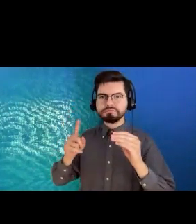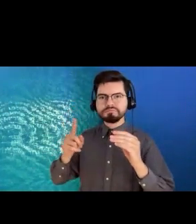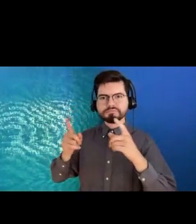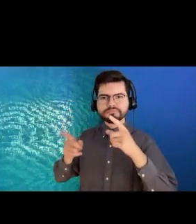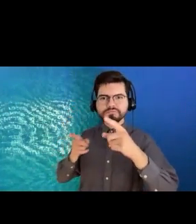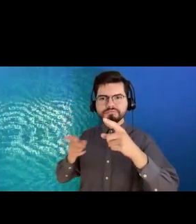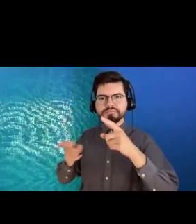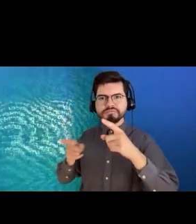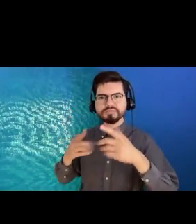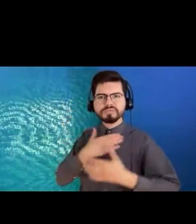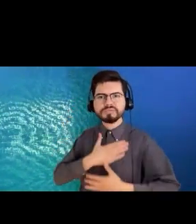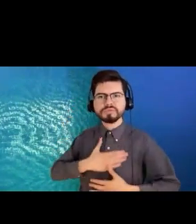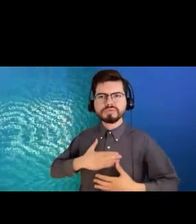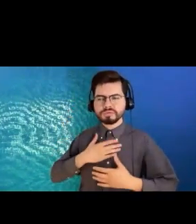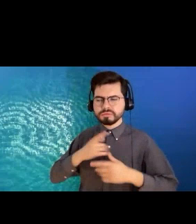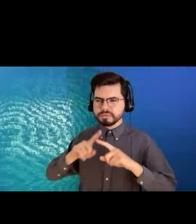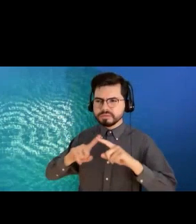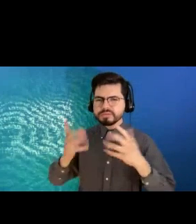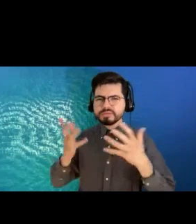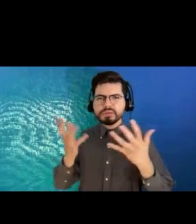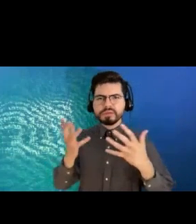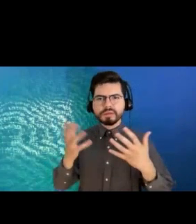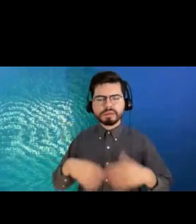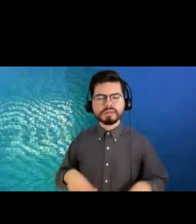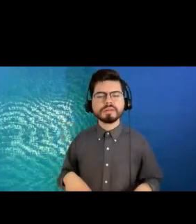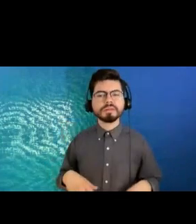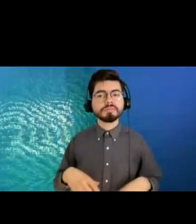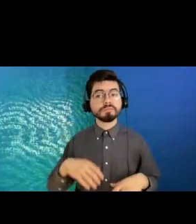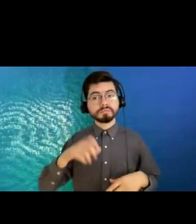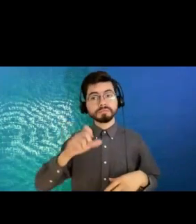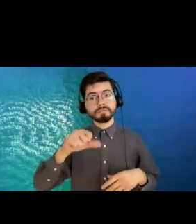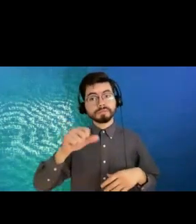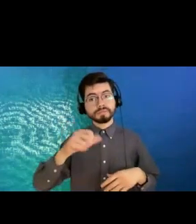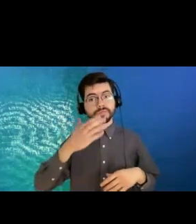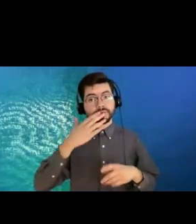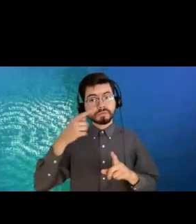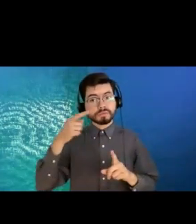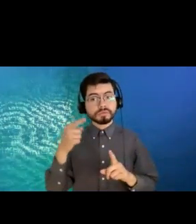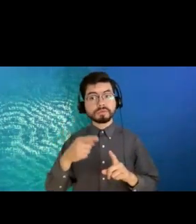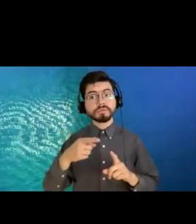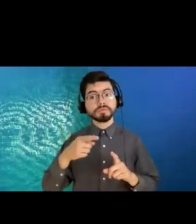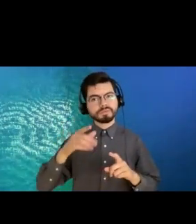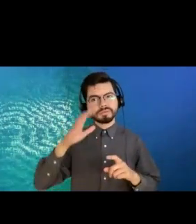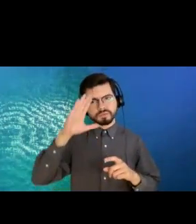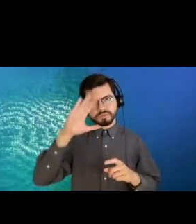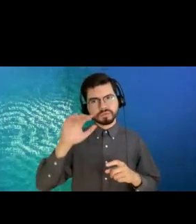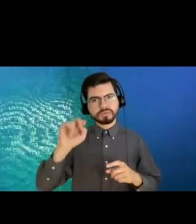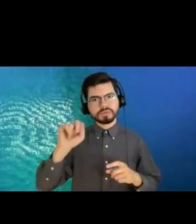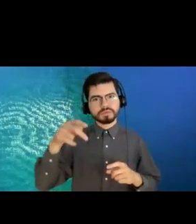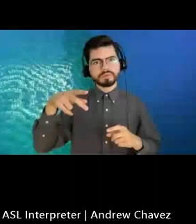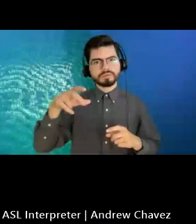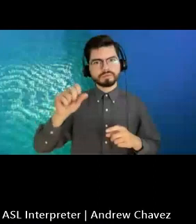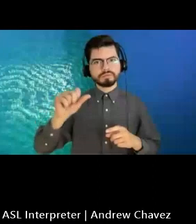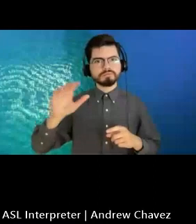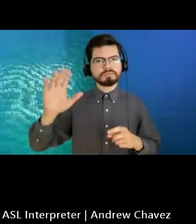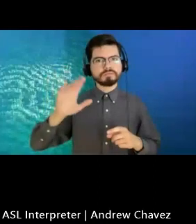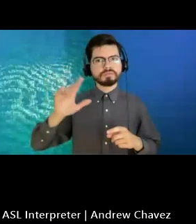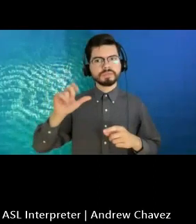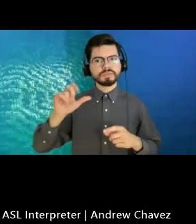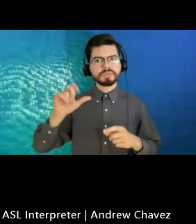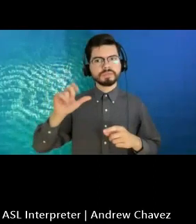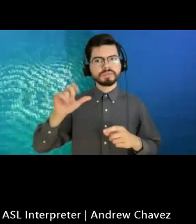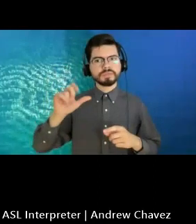that, just on that question, I'll comment that the National Park Service back about, it was almost 10 years ago, it was rolled